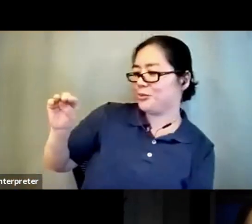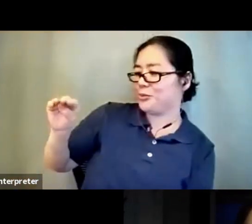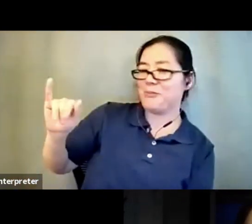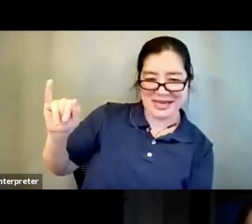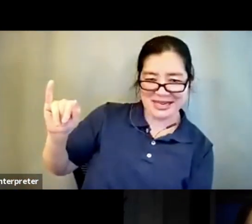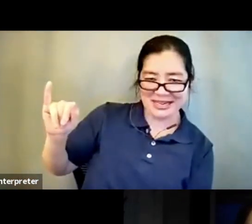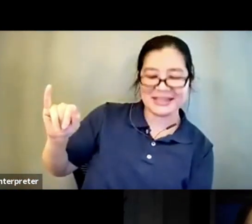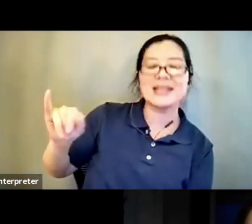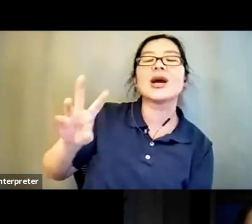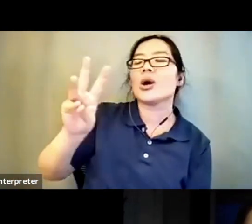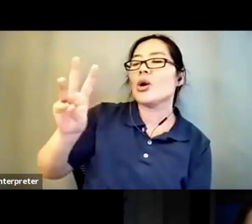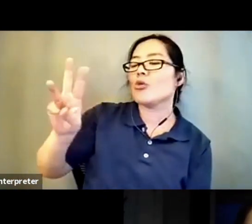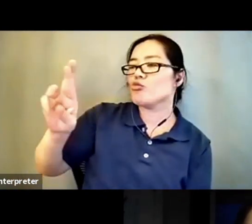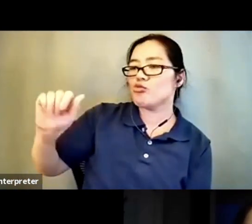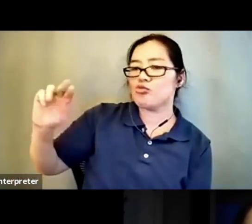Y-O-M-I, Wrong,